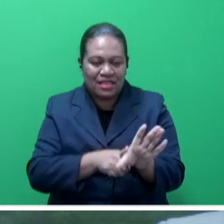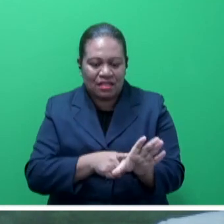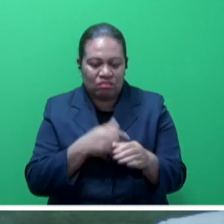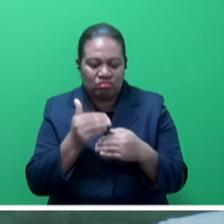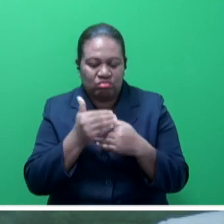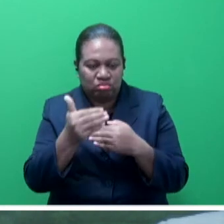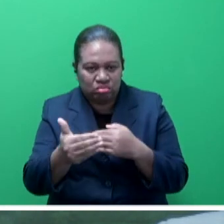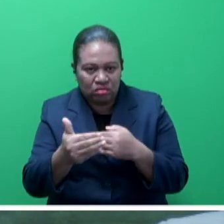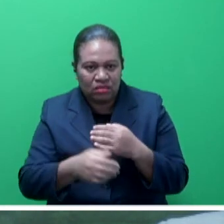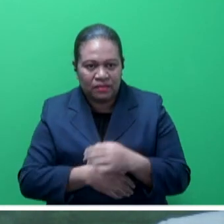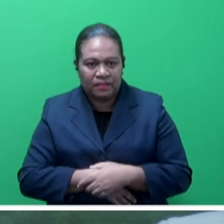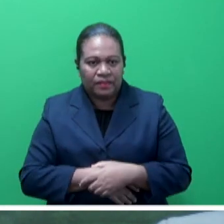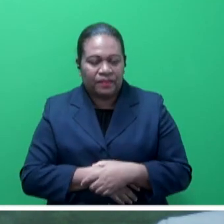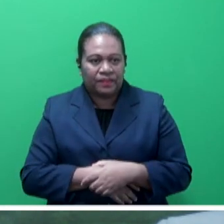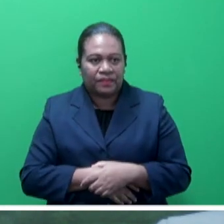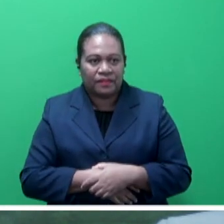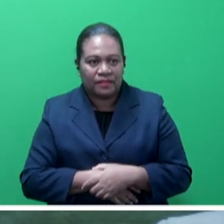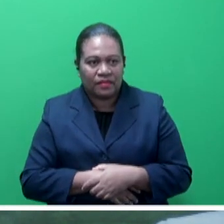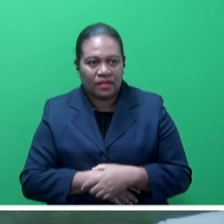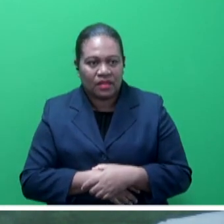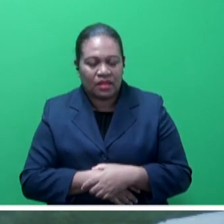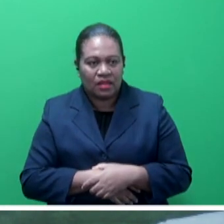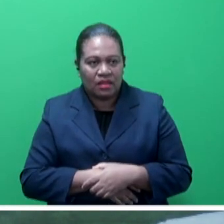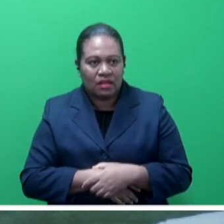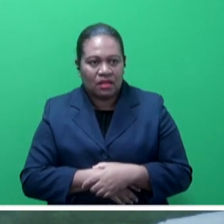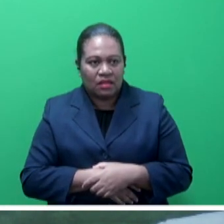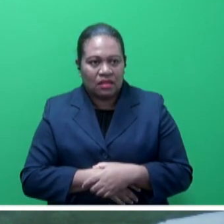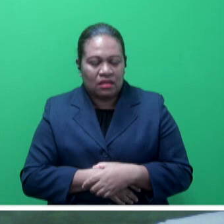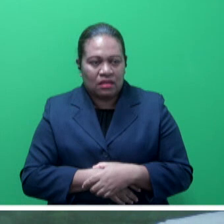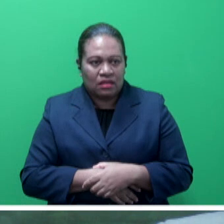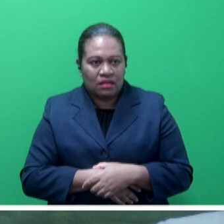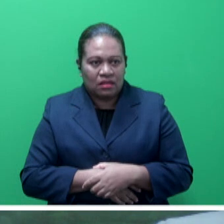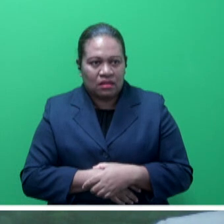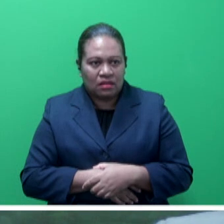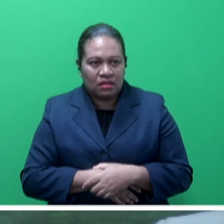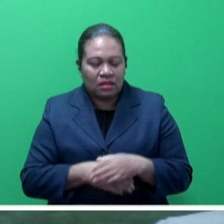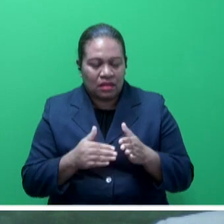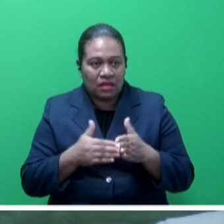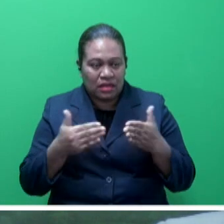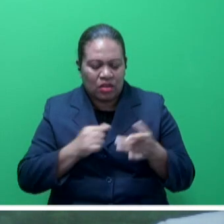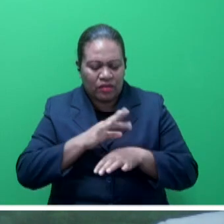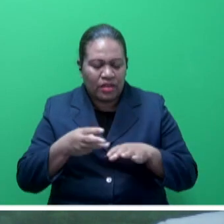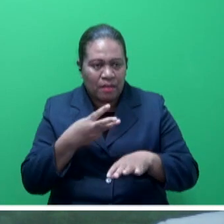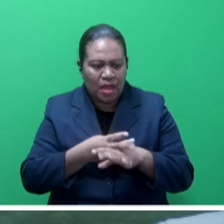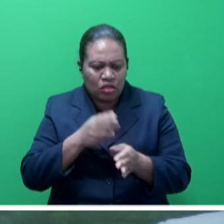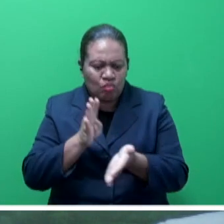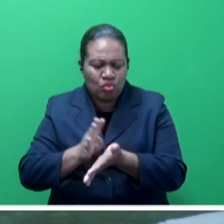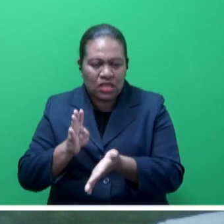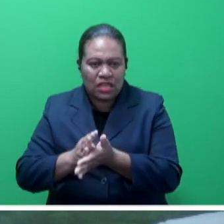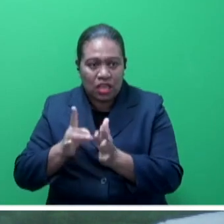being below pre-pandemic levels. Mr. Speaker, sir, the onward forward monthly tourist booking until